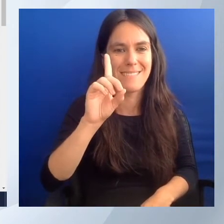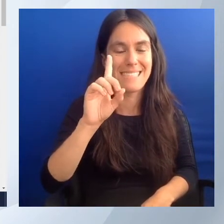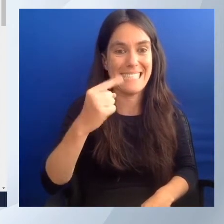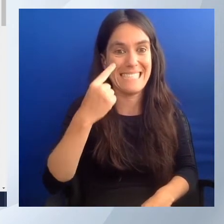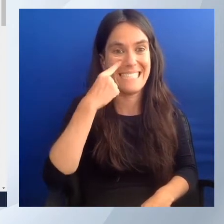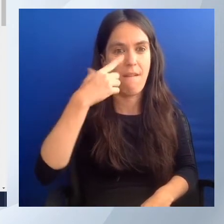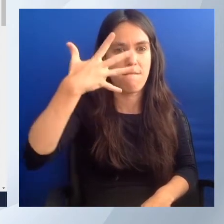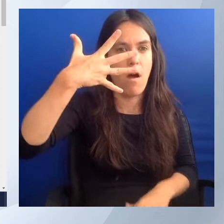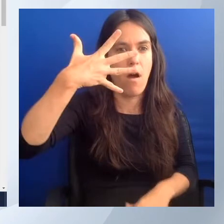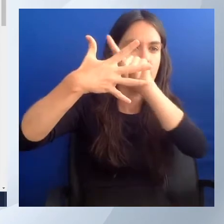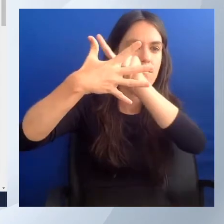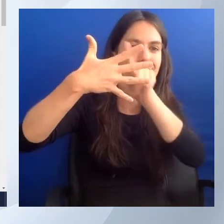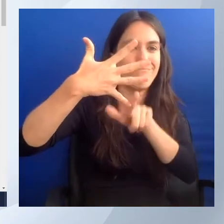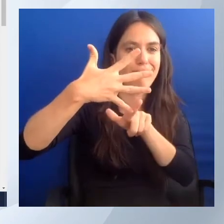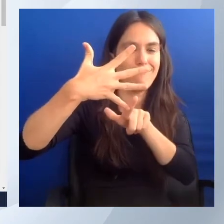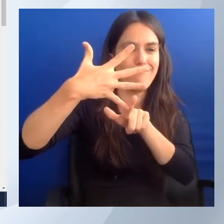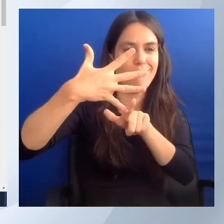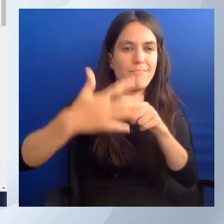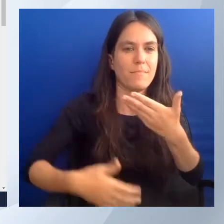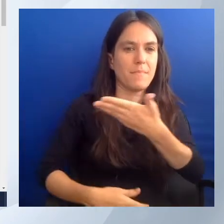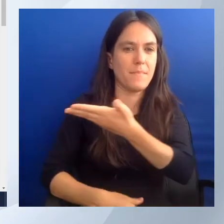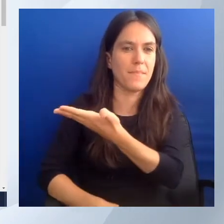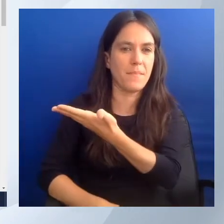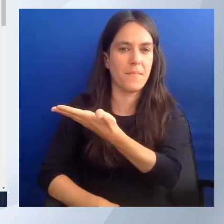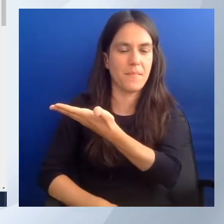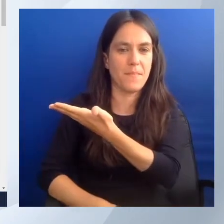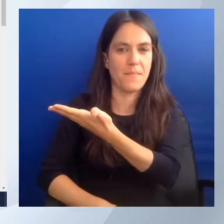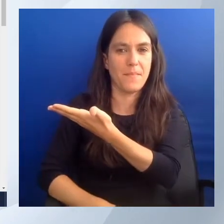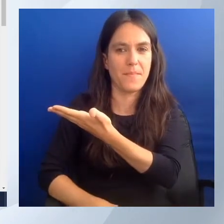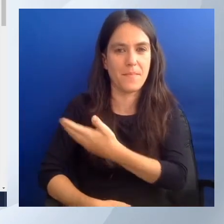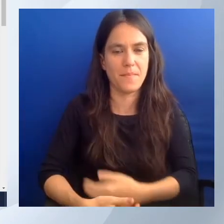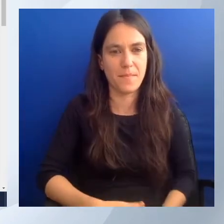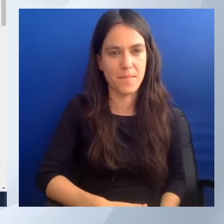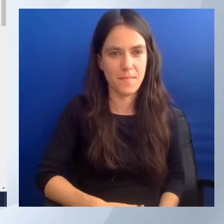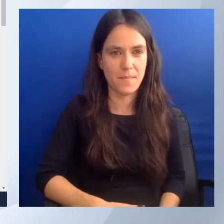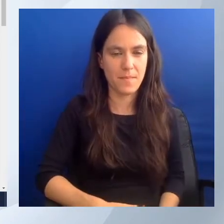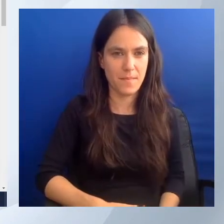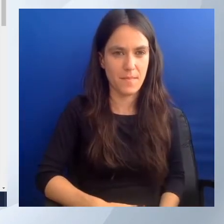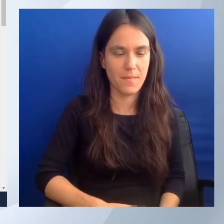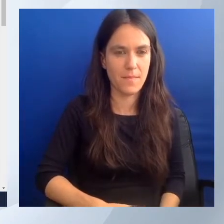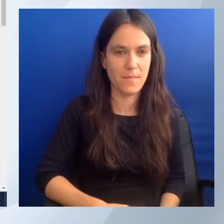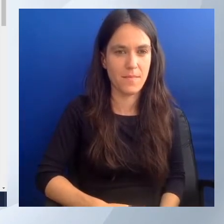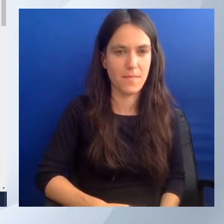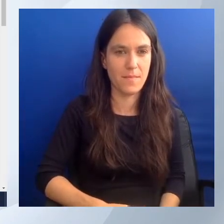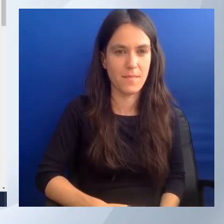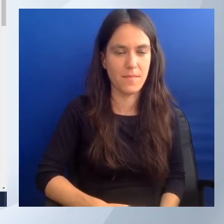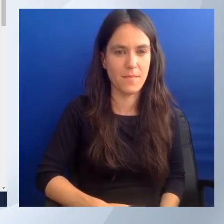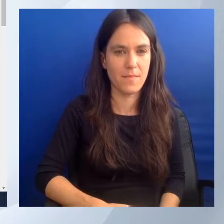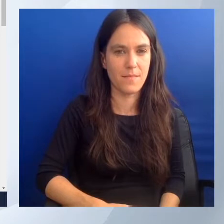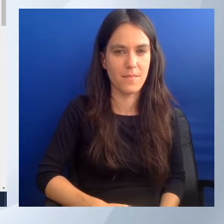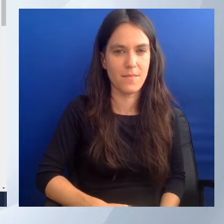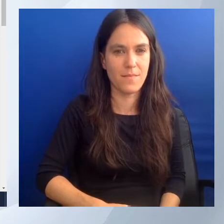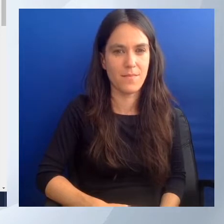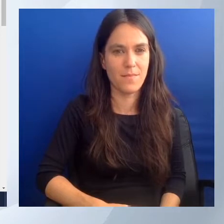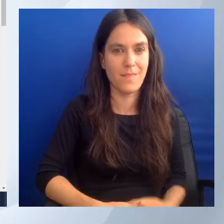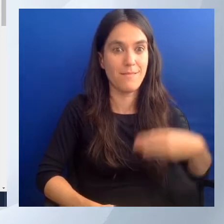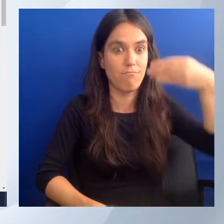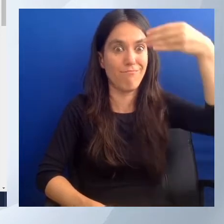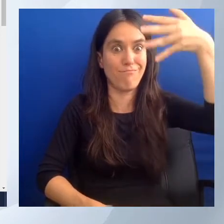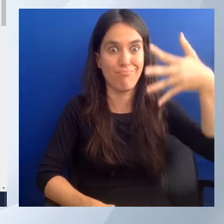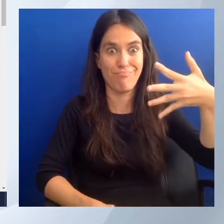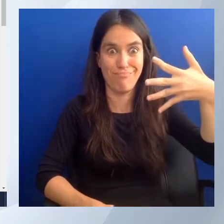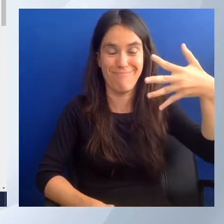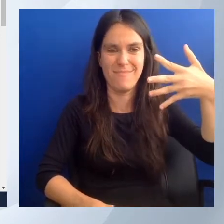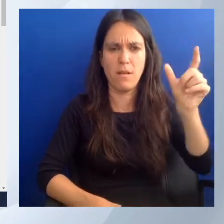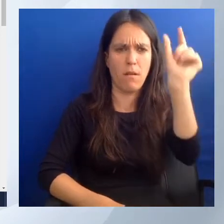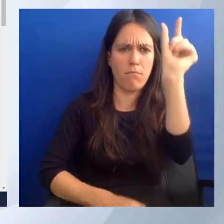this data set that I'm using for this model. So what you see here is a table that has a number of columns in them. I'm not